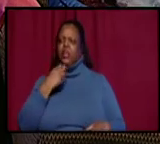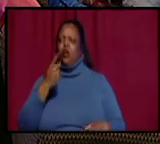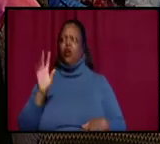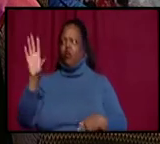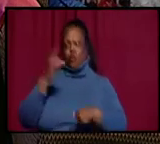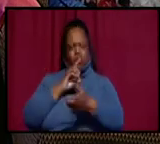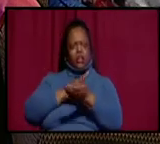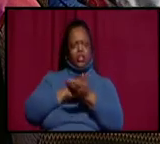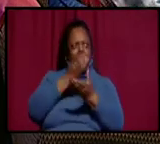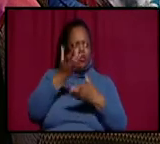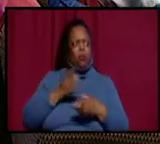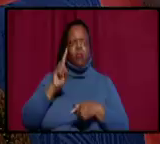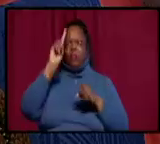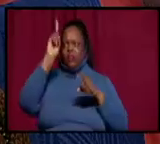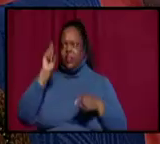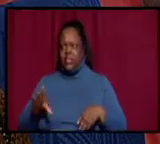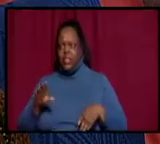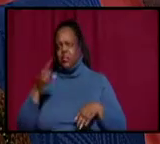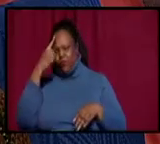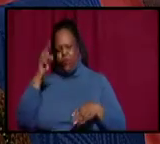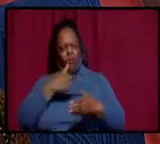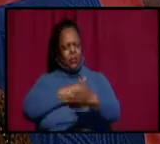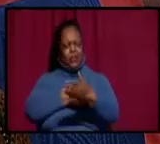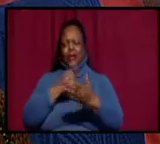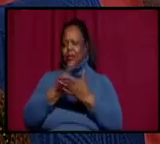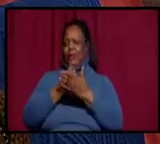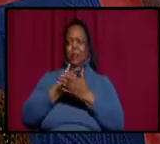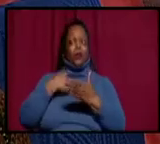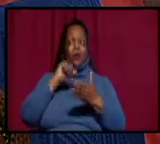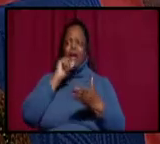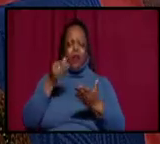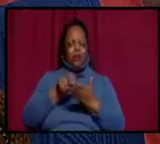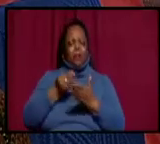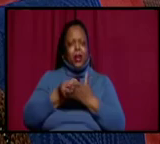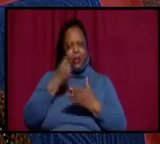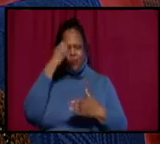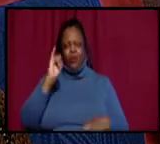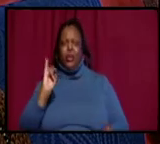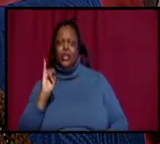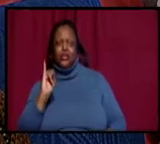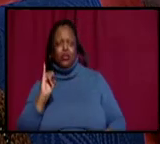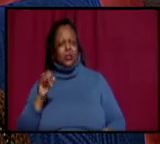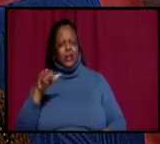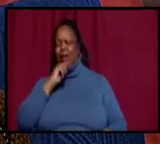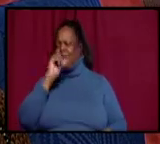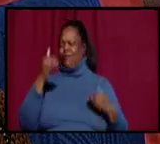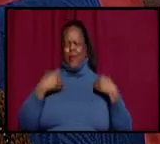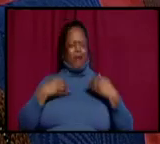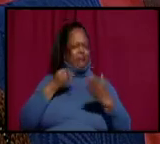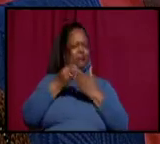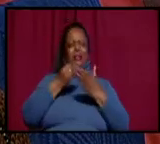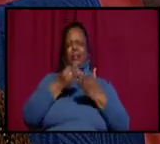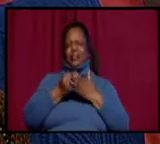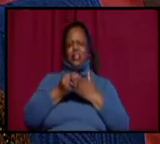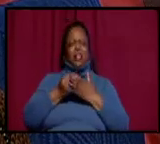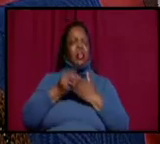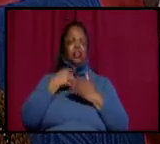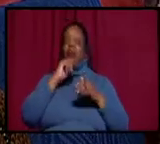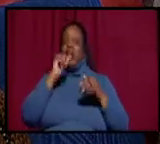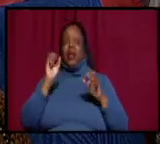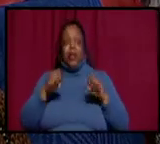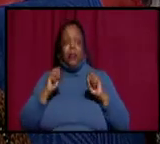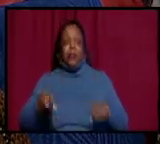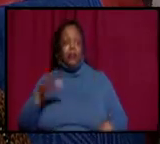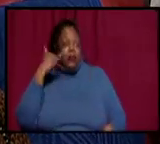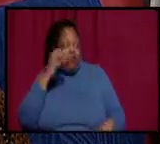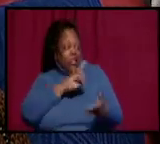you want to get a test. Well, there are some people that can't afford insurance. You all know what I'm saying? They can't afford being able to just call